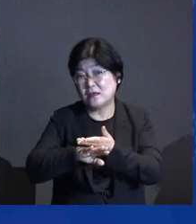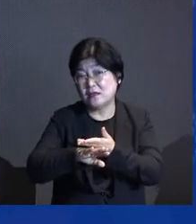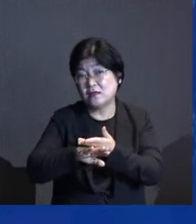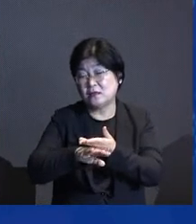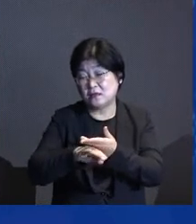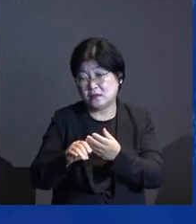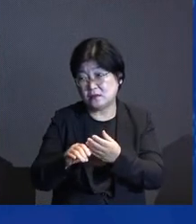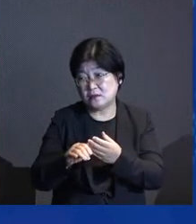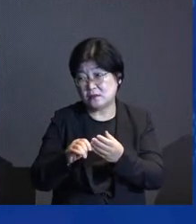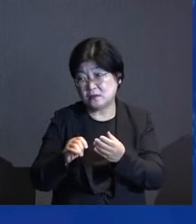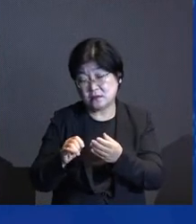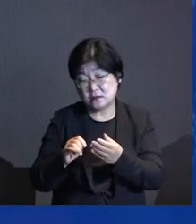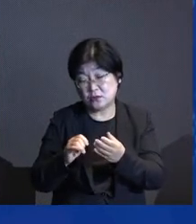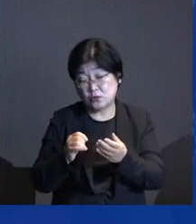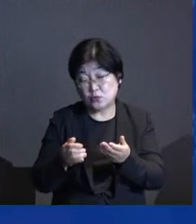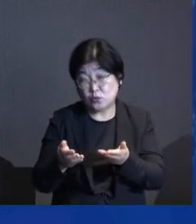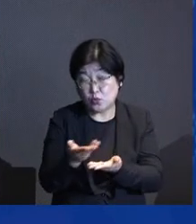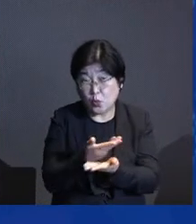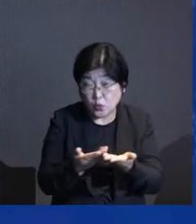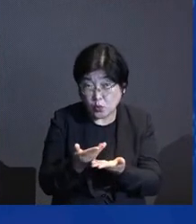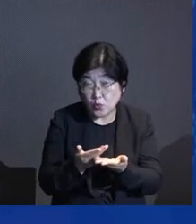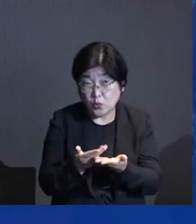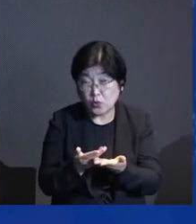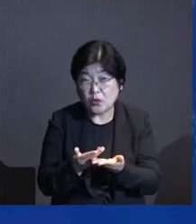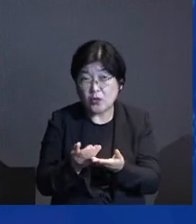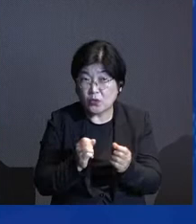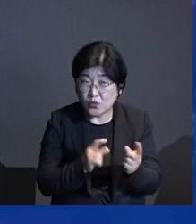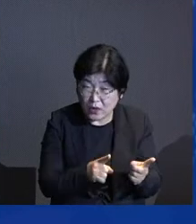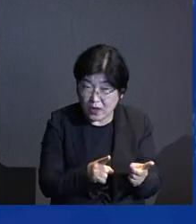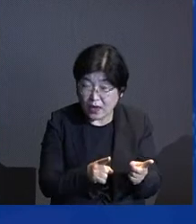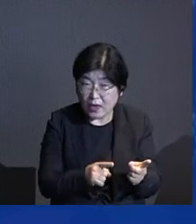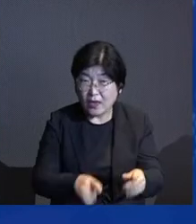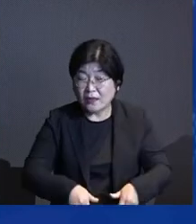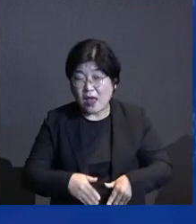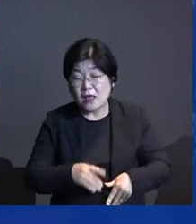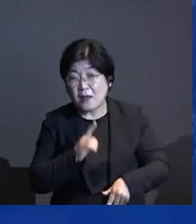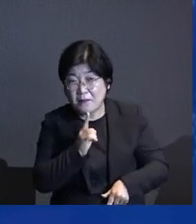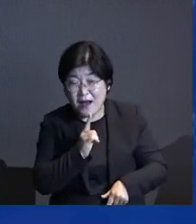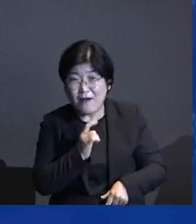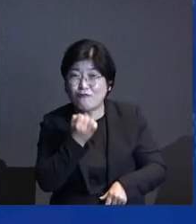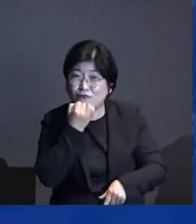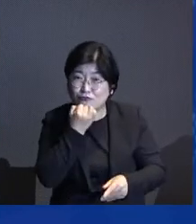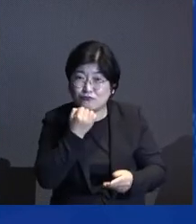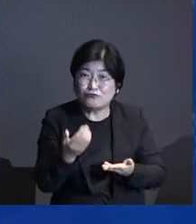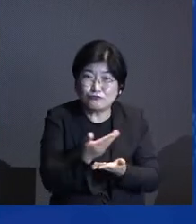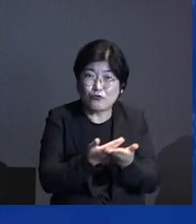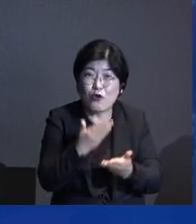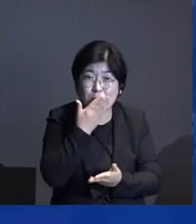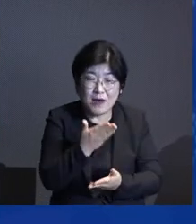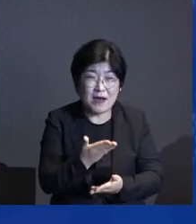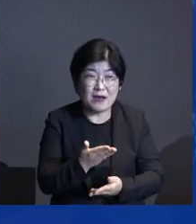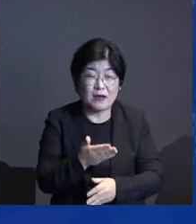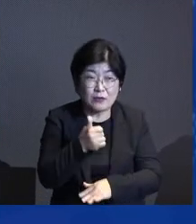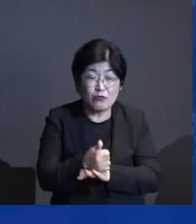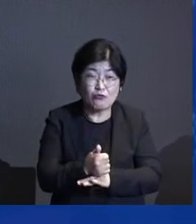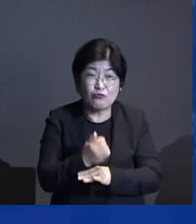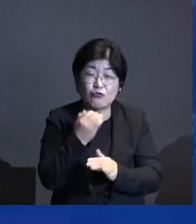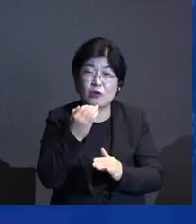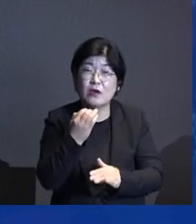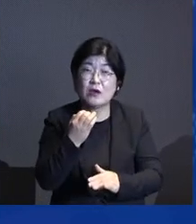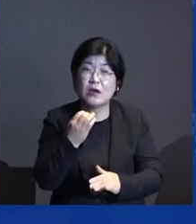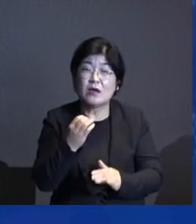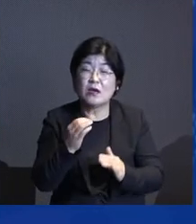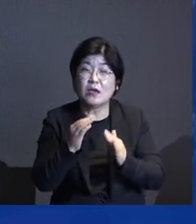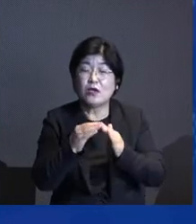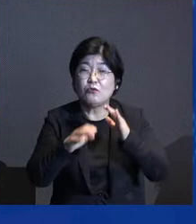smile. They are one of the most powerful antidotes against loneliness and contribute considerably to our well-being